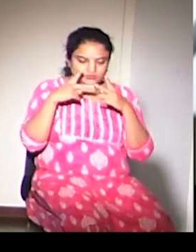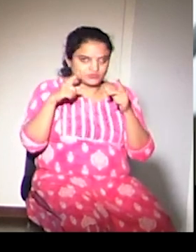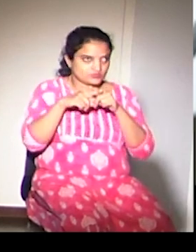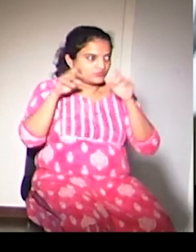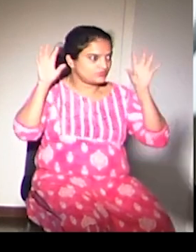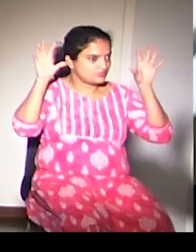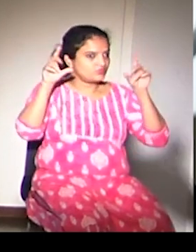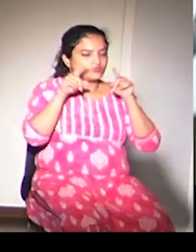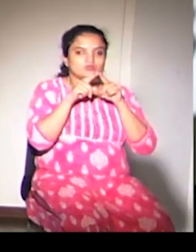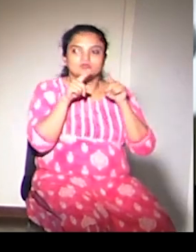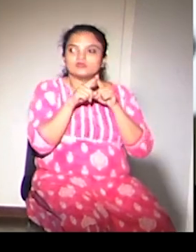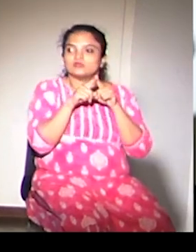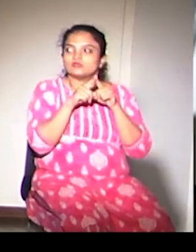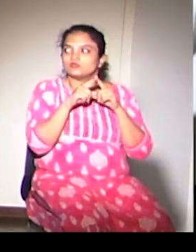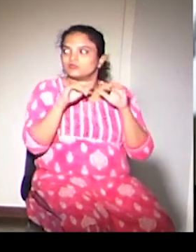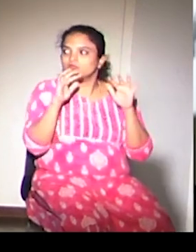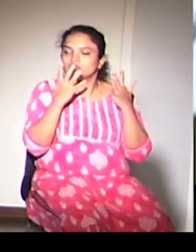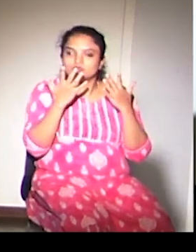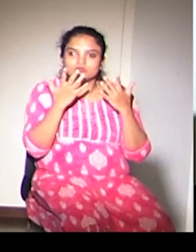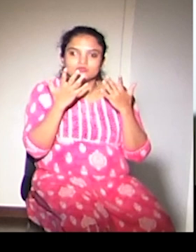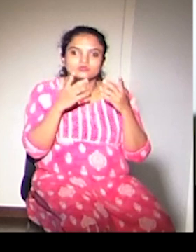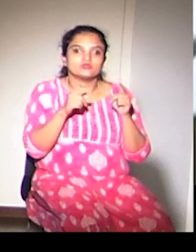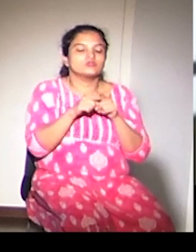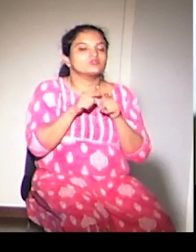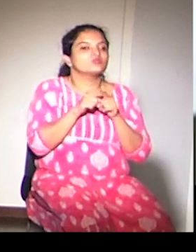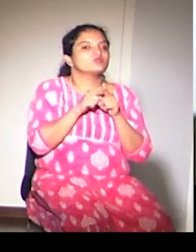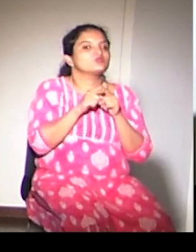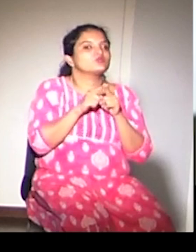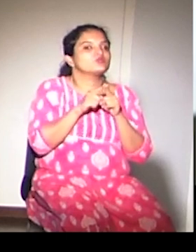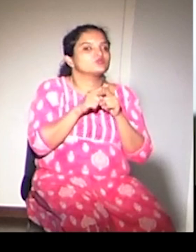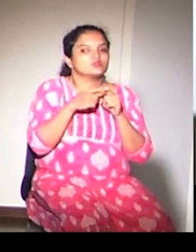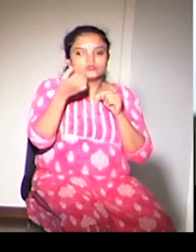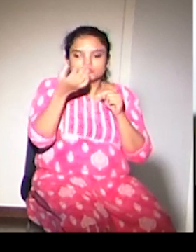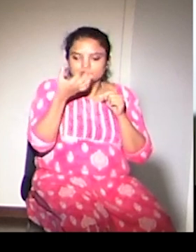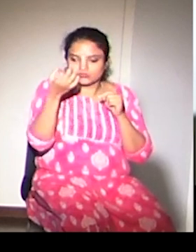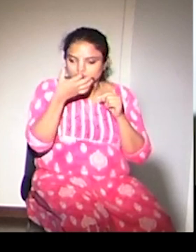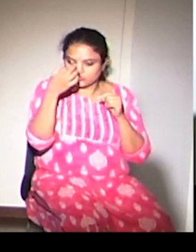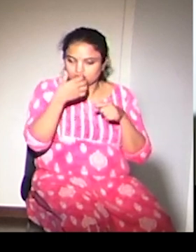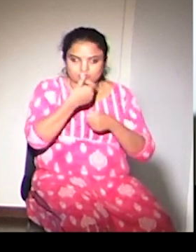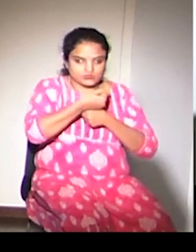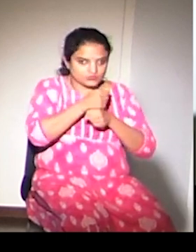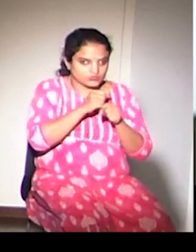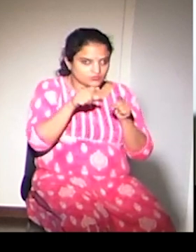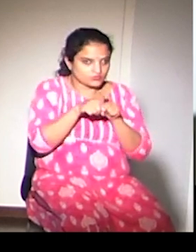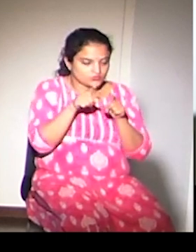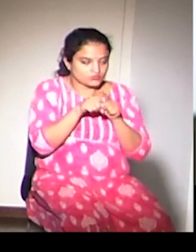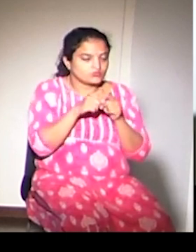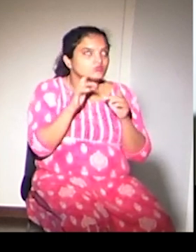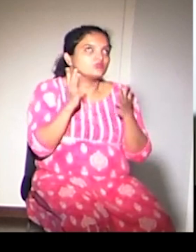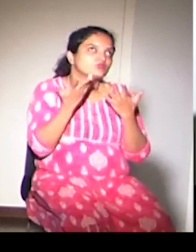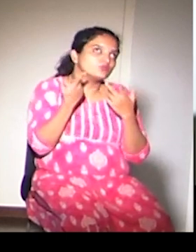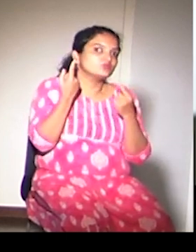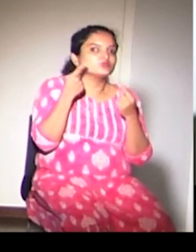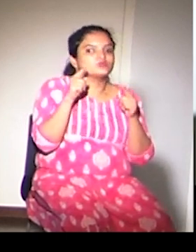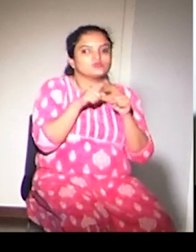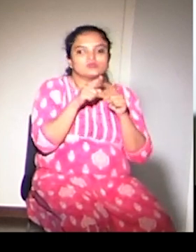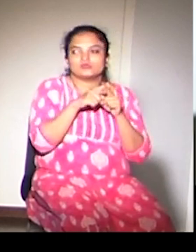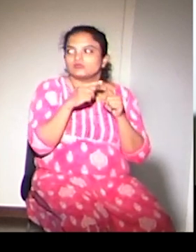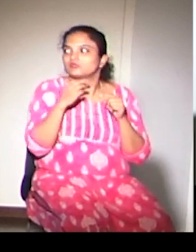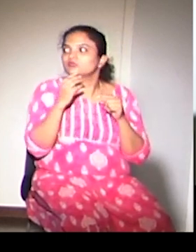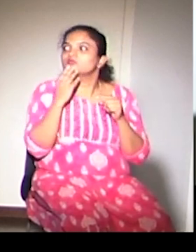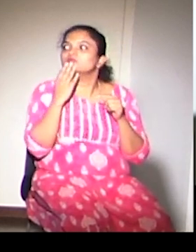chatteries around the side, not the main dome. They've got newly made, but correctly newly made blue